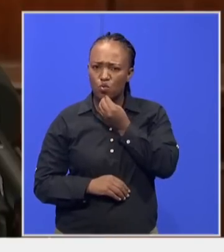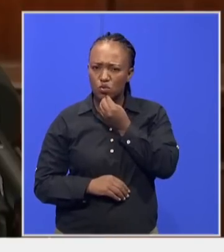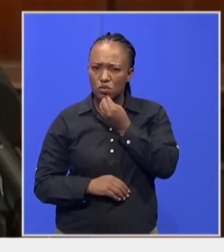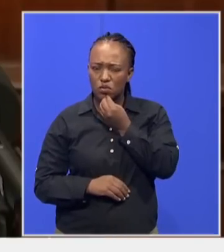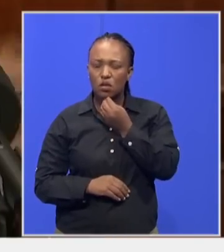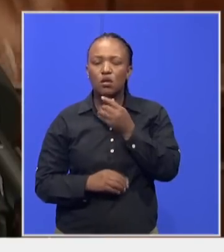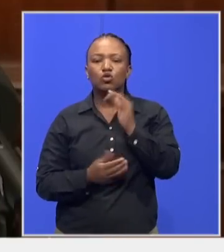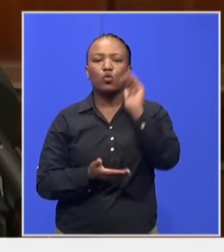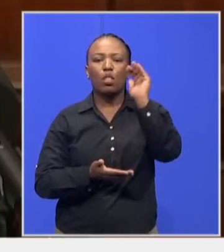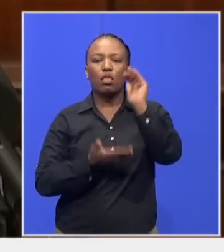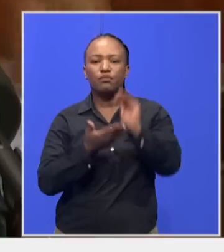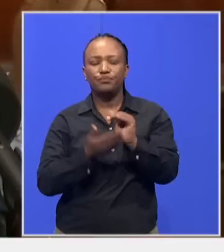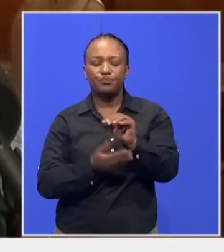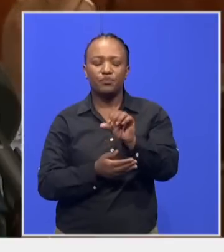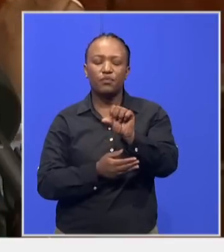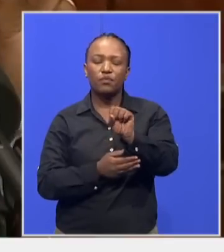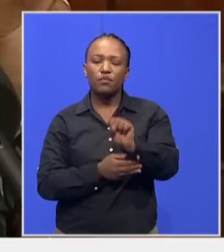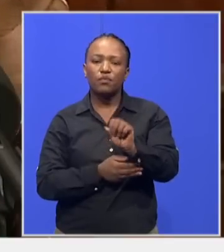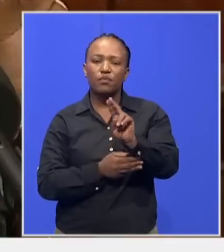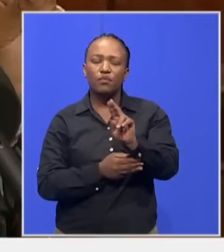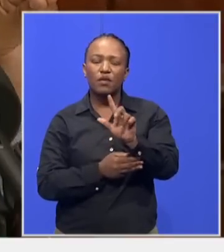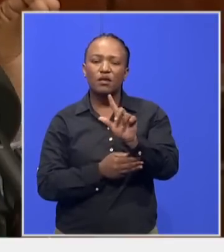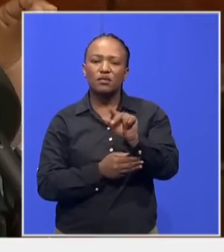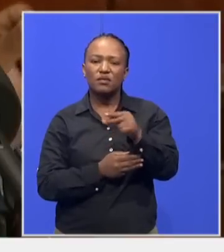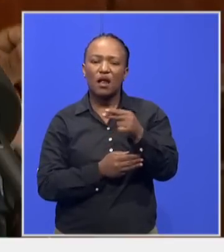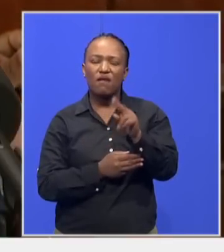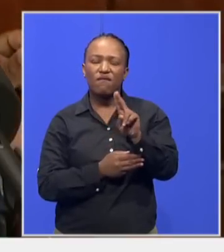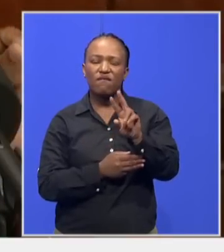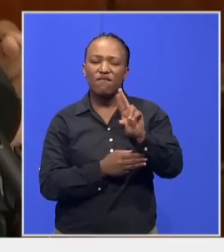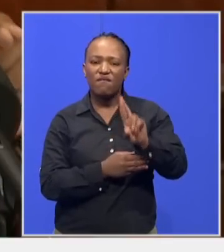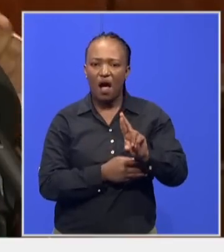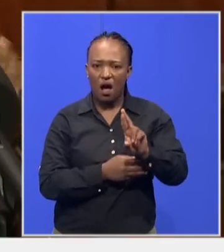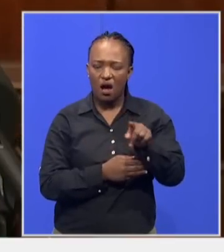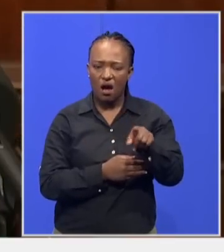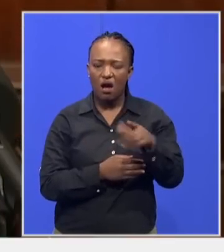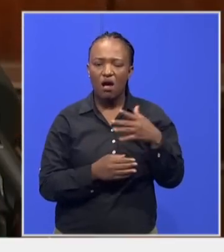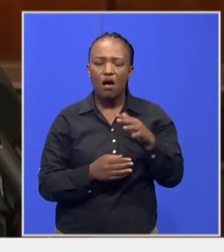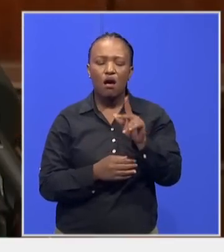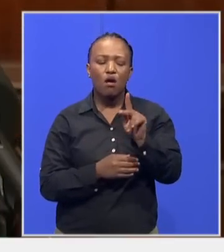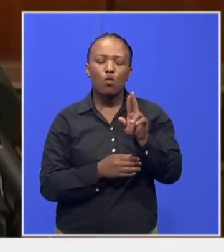sulfur content that is in Kusile and is also meant to be rolled